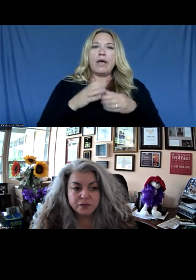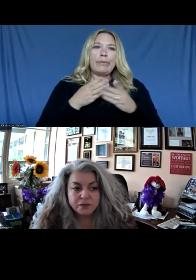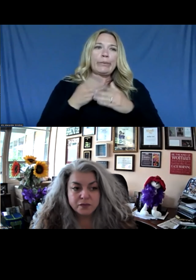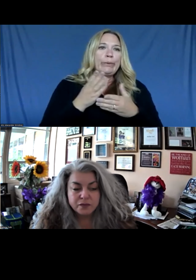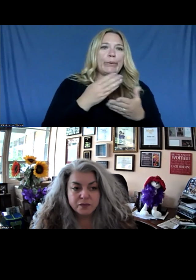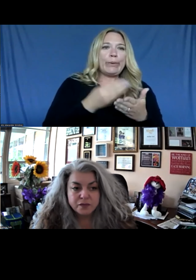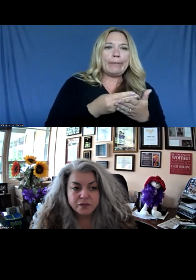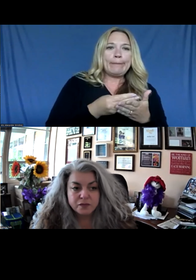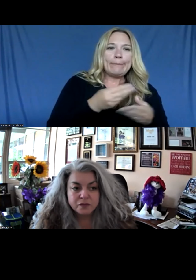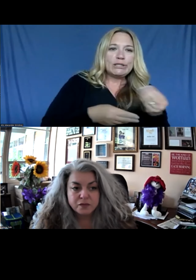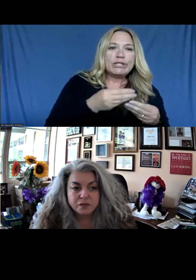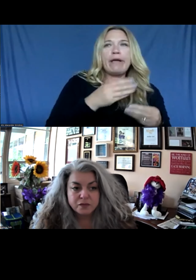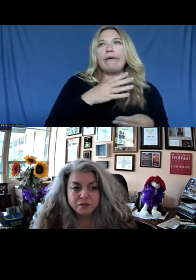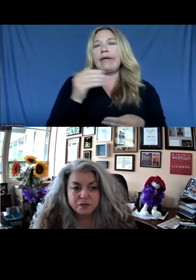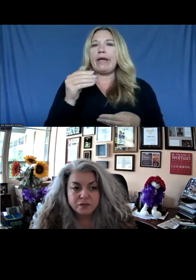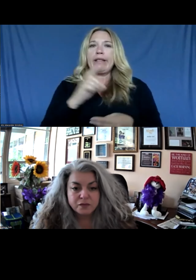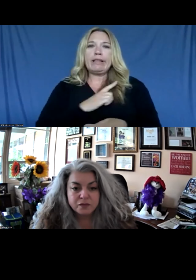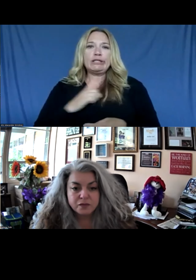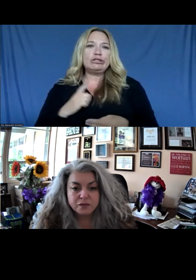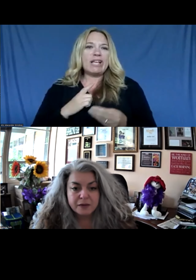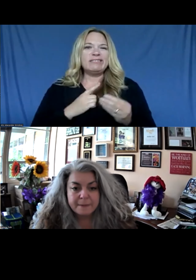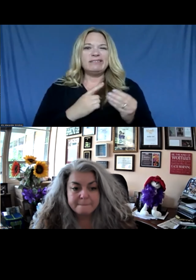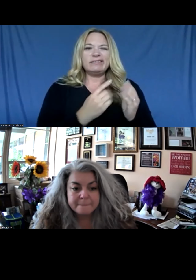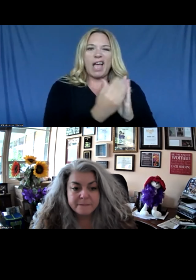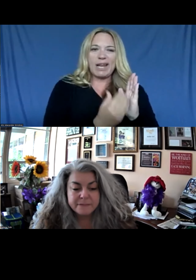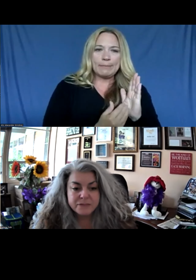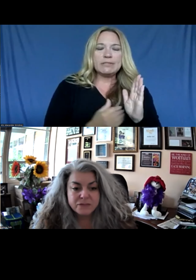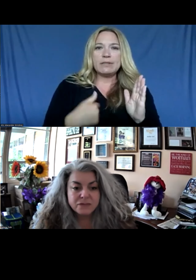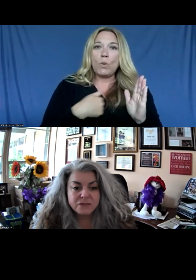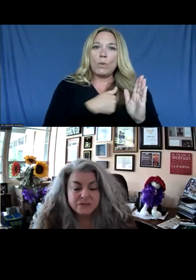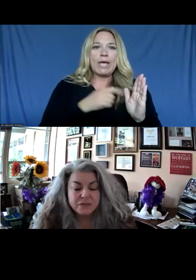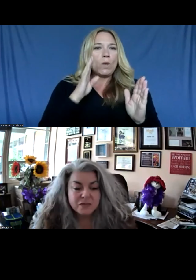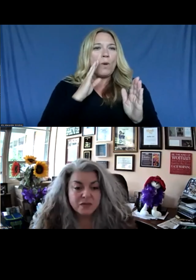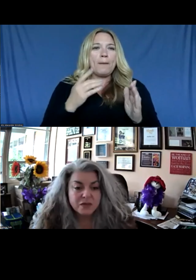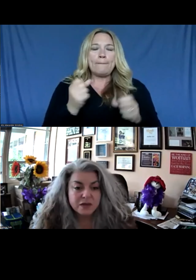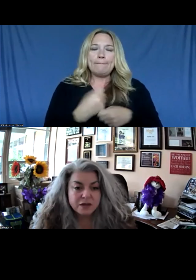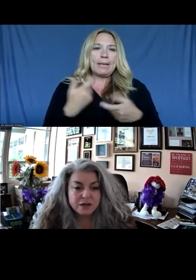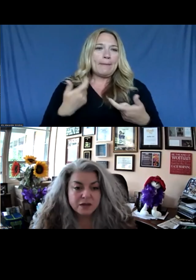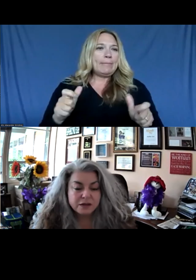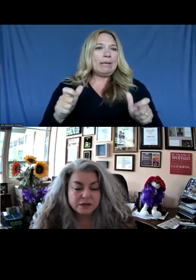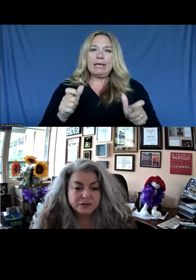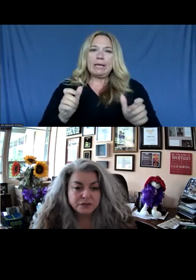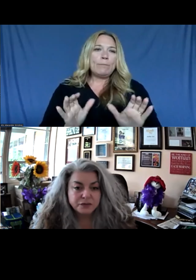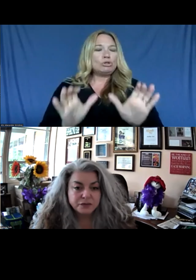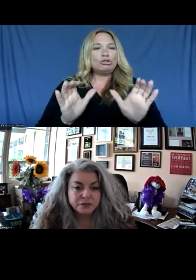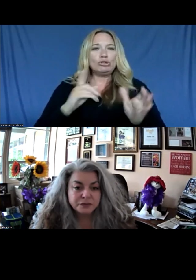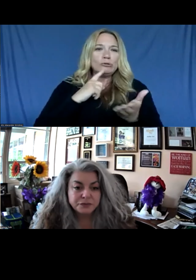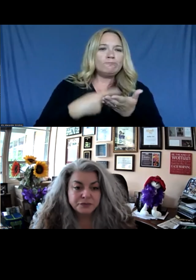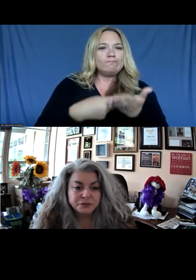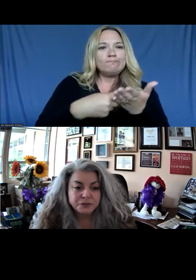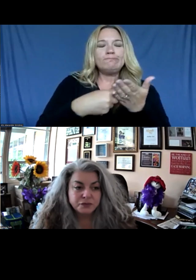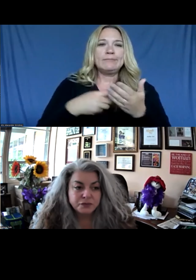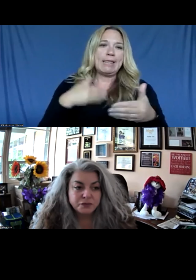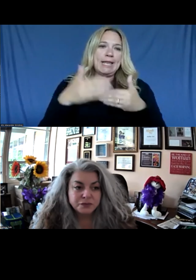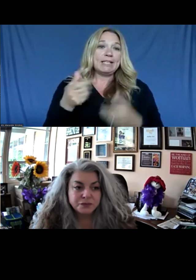and legislative items. And so we're going to be making that push as well in these next 2 weeks. And Debbie, I want to turn to